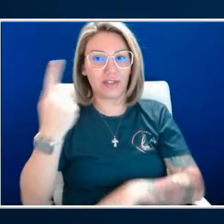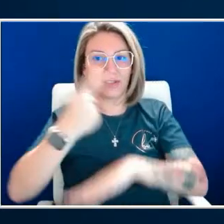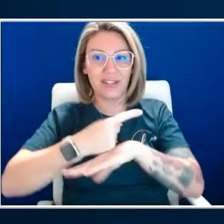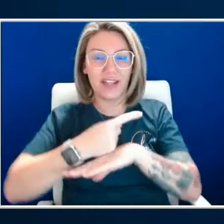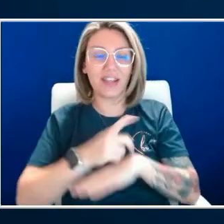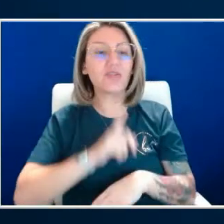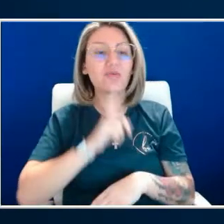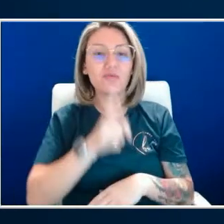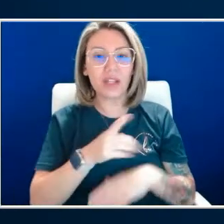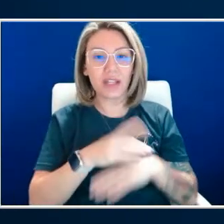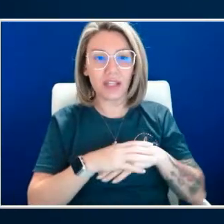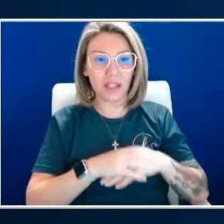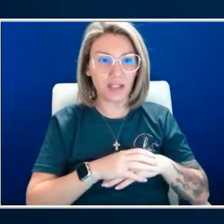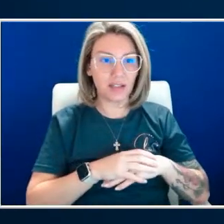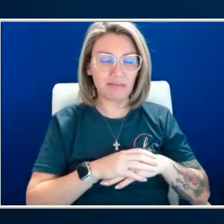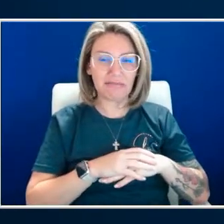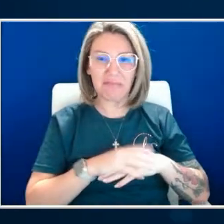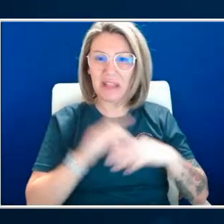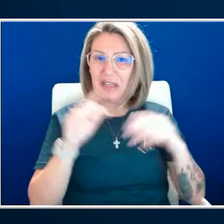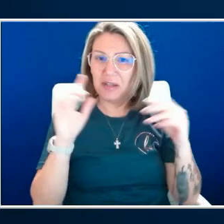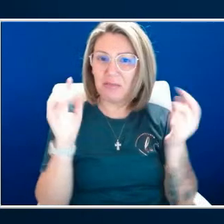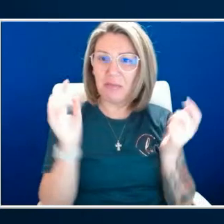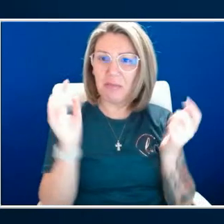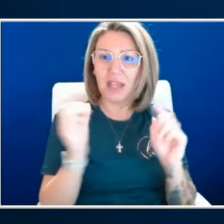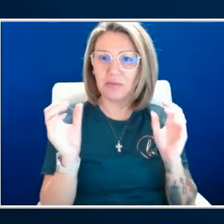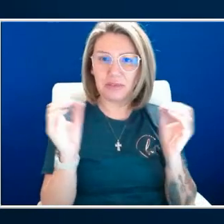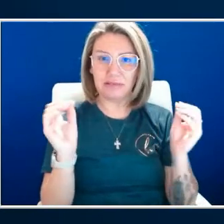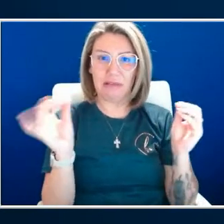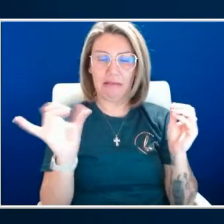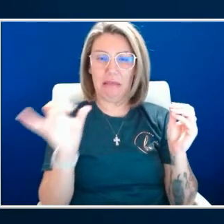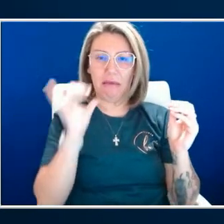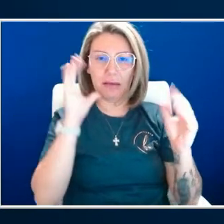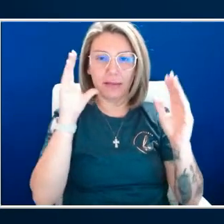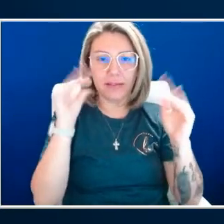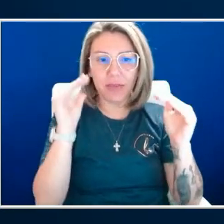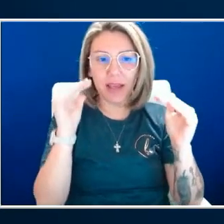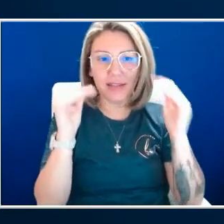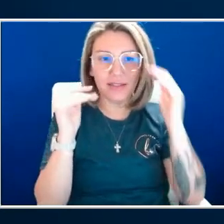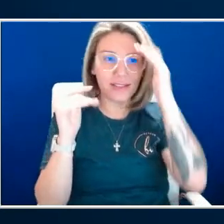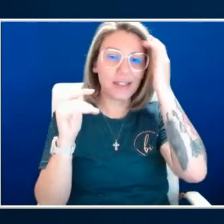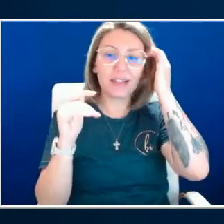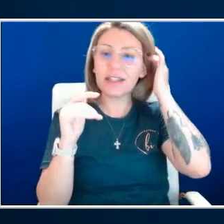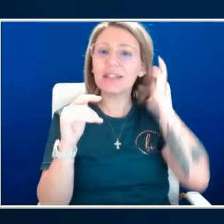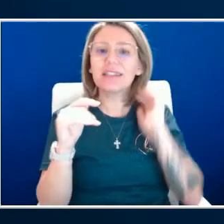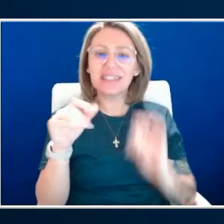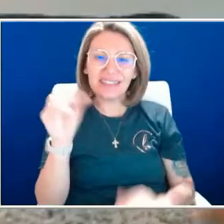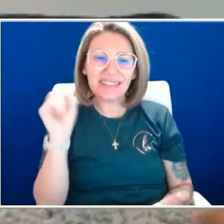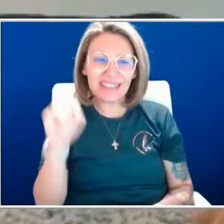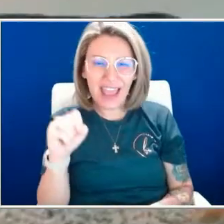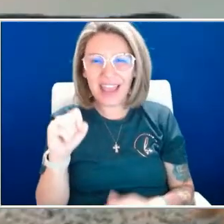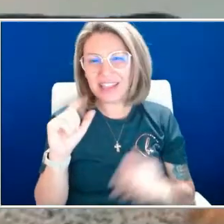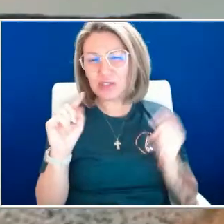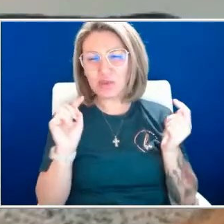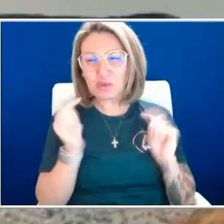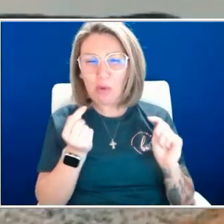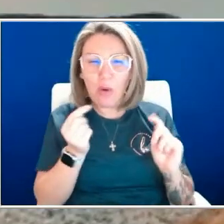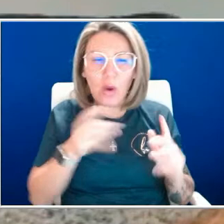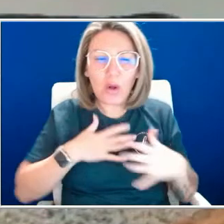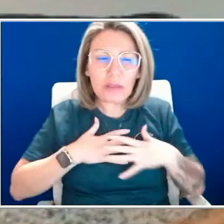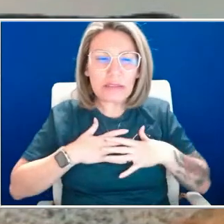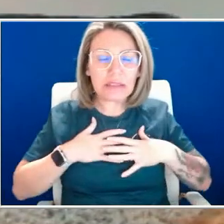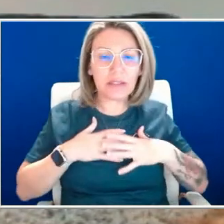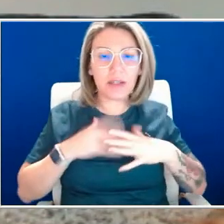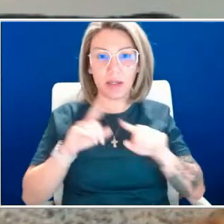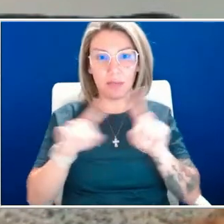mean, the pain was nothing like I expected. I mean, yes, there is some soreness, but nothing like